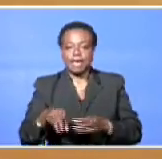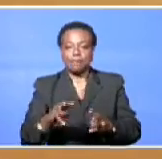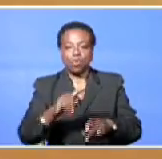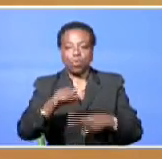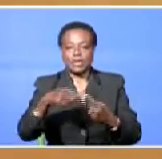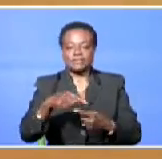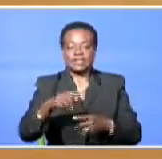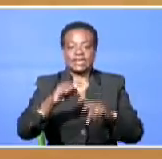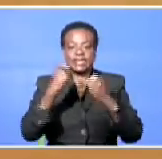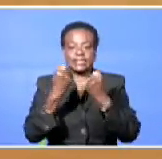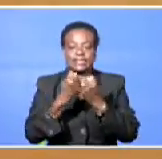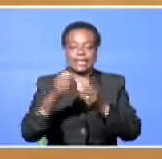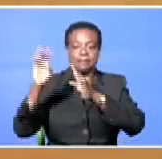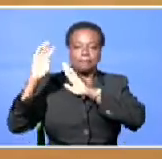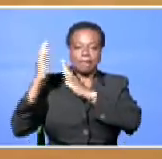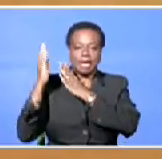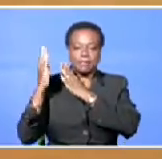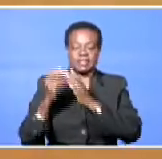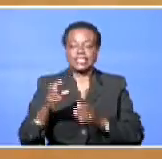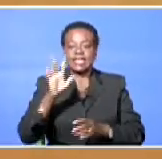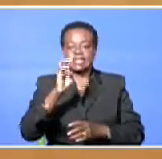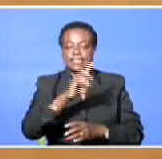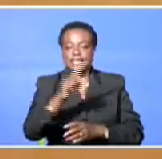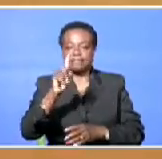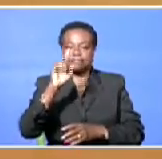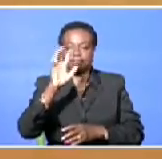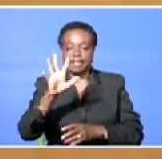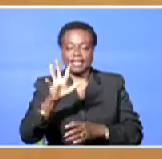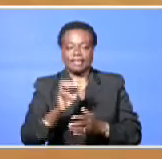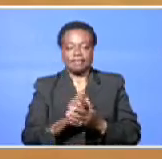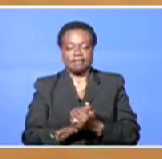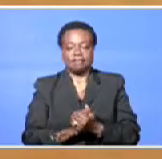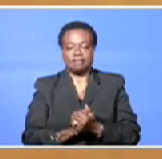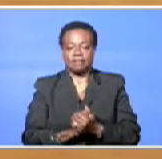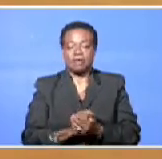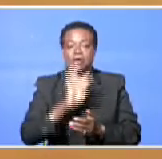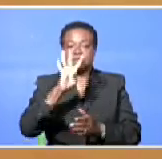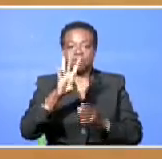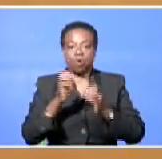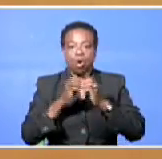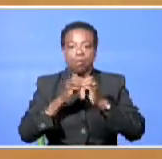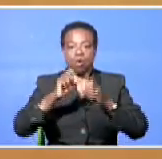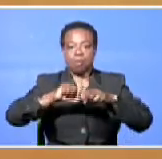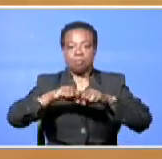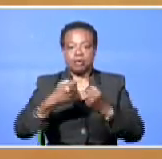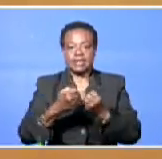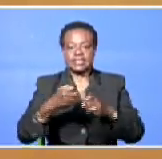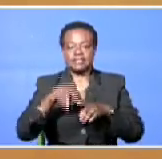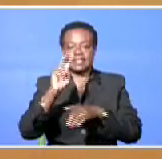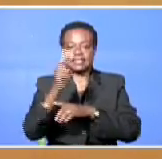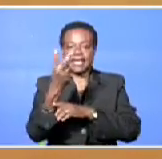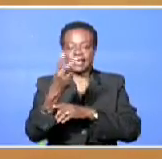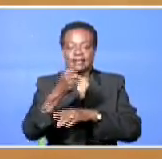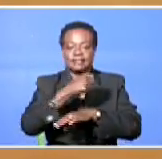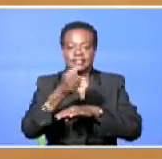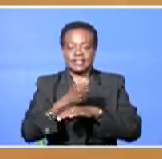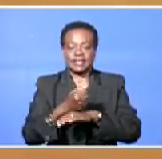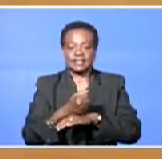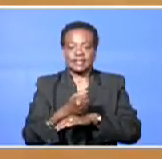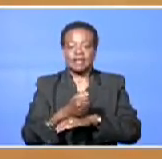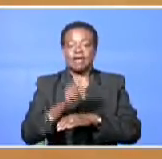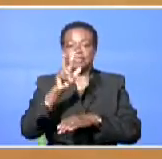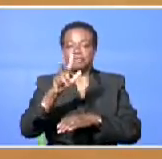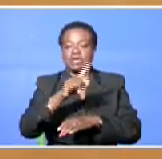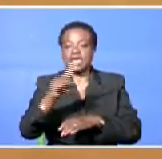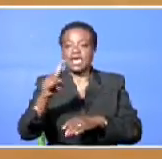Bahamas, who squeaked out 7-5 after trailing 5-3. 4 more breaks in the second set, and after trailing 3-love,